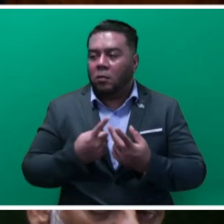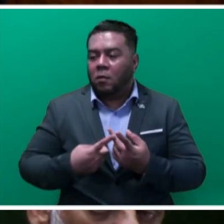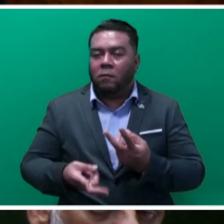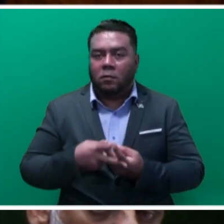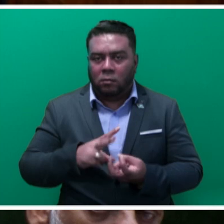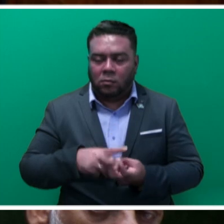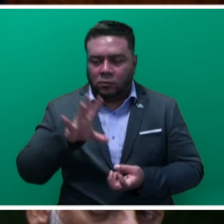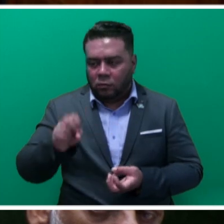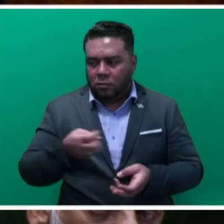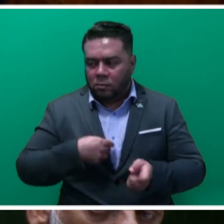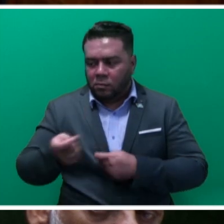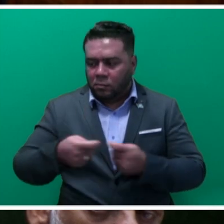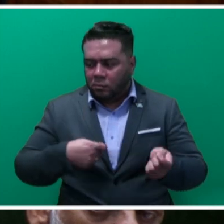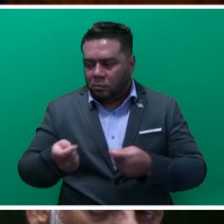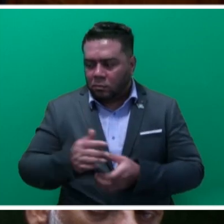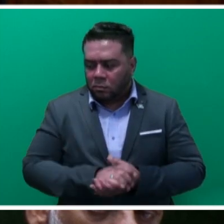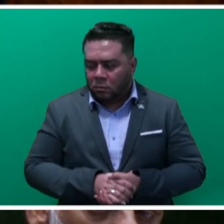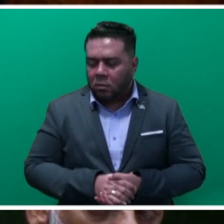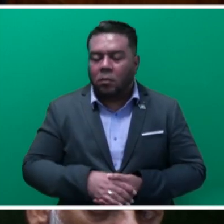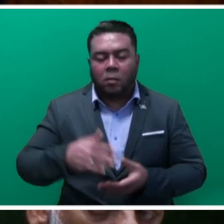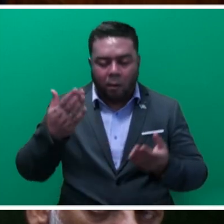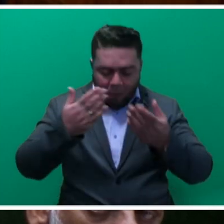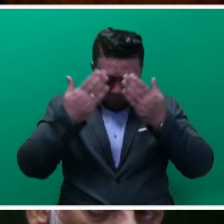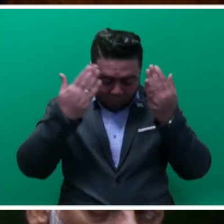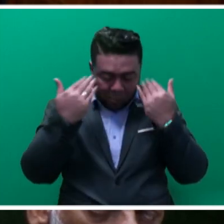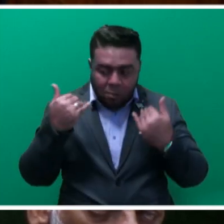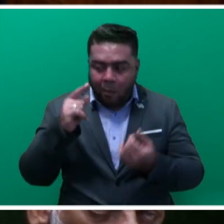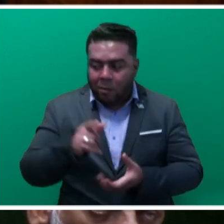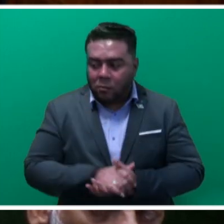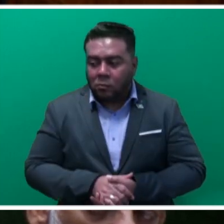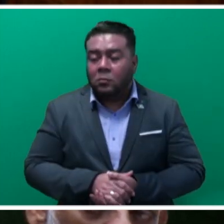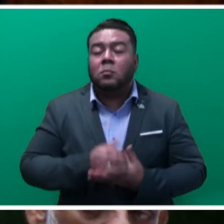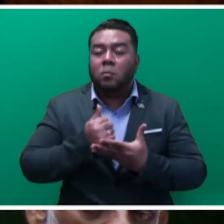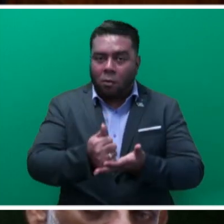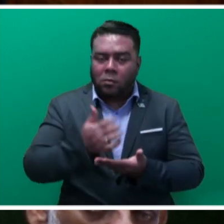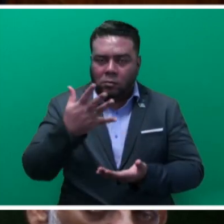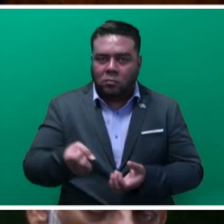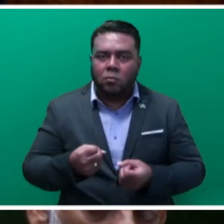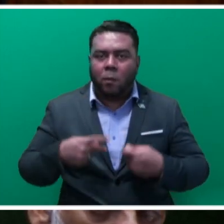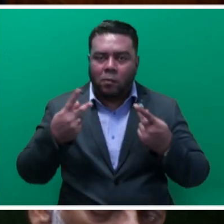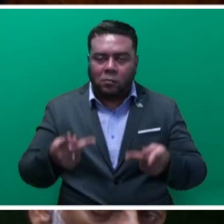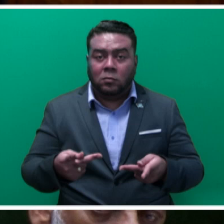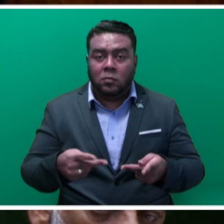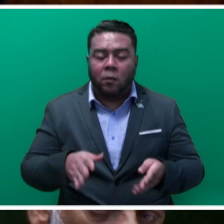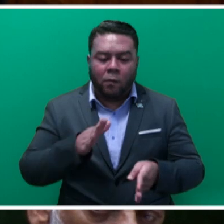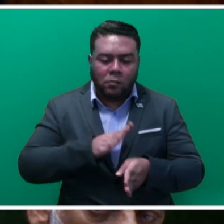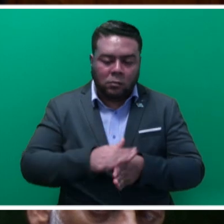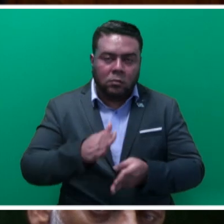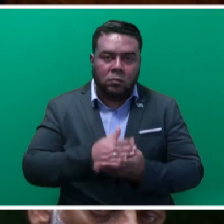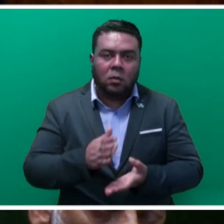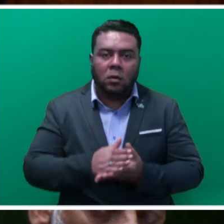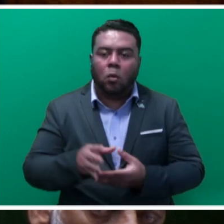market. Madam Deputy Speaker, support was also provided to Tavioka Organic